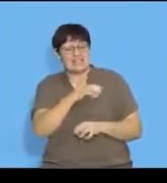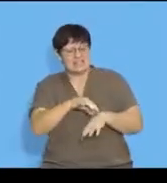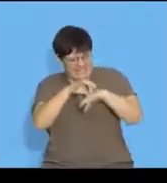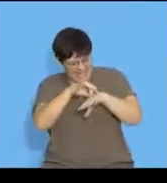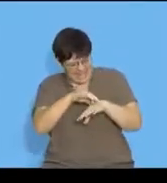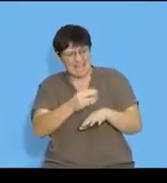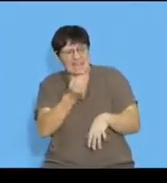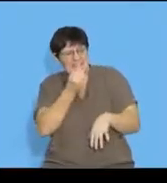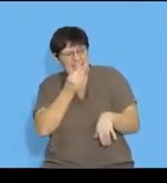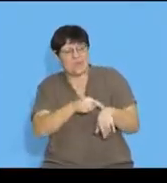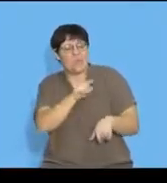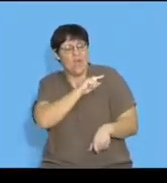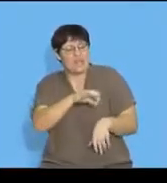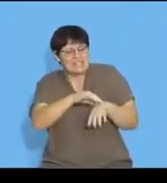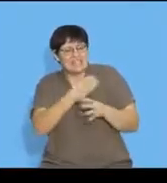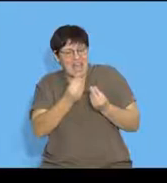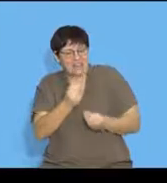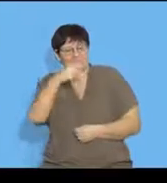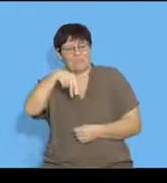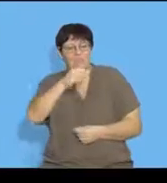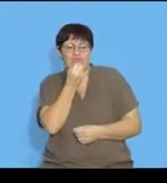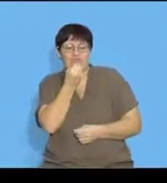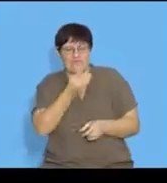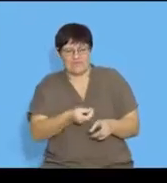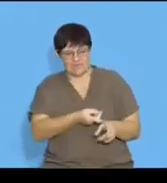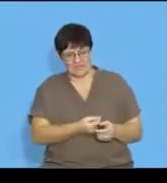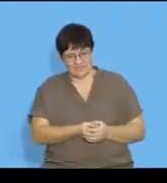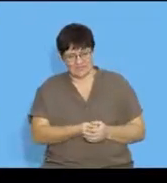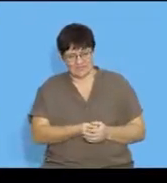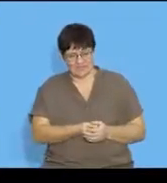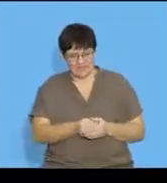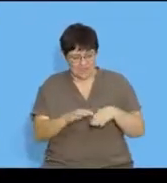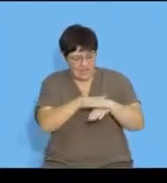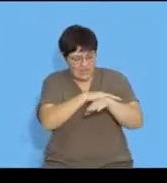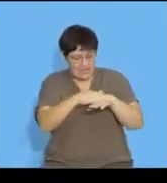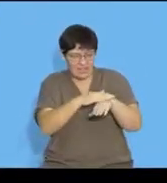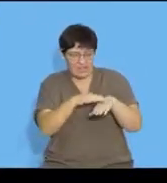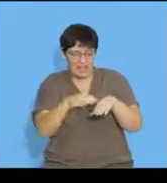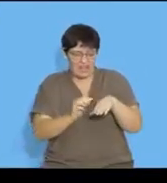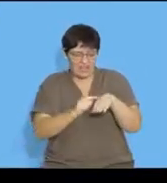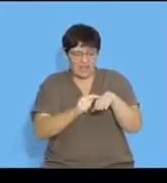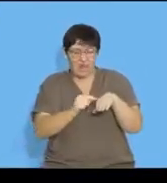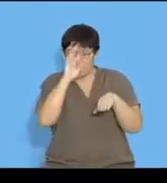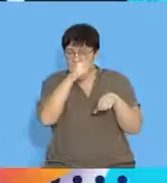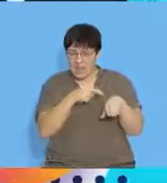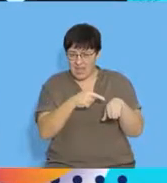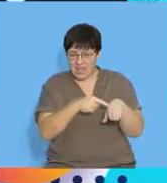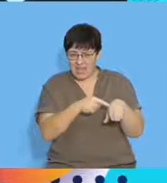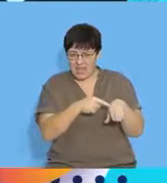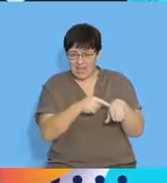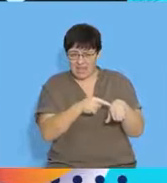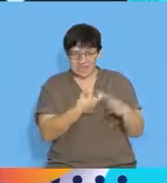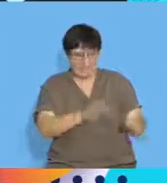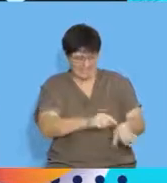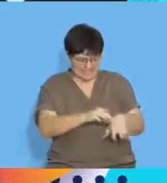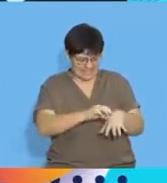got protein, right? It's food, because your skin on the top layer over here, guys, you must remember this. This is dead, all right?